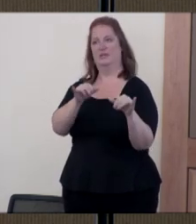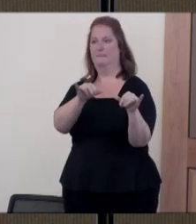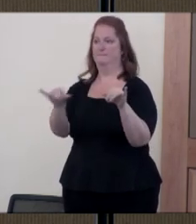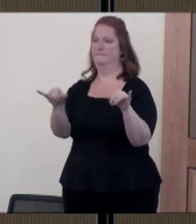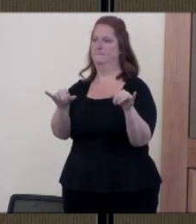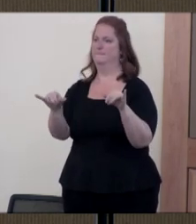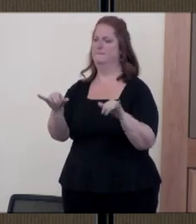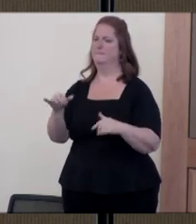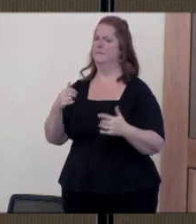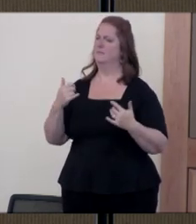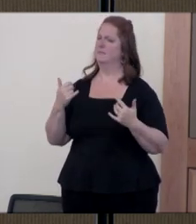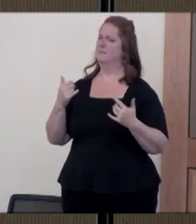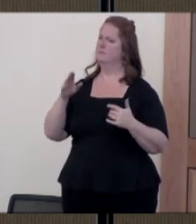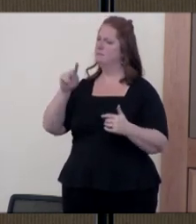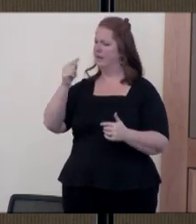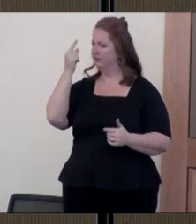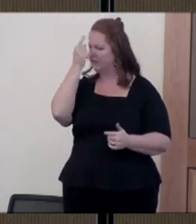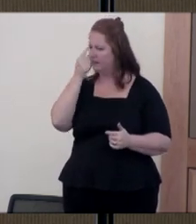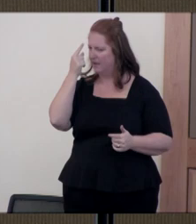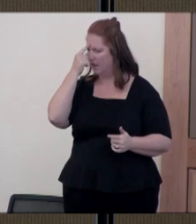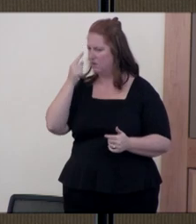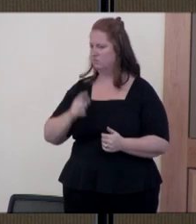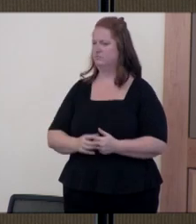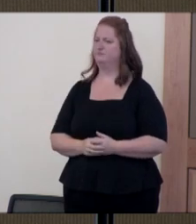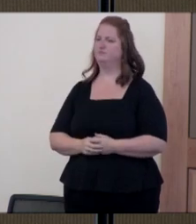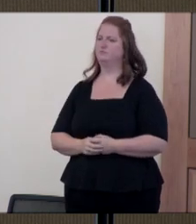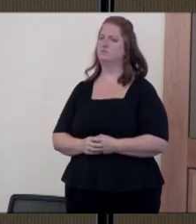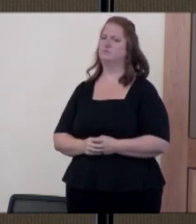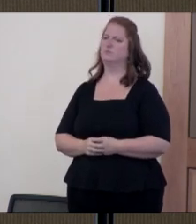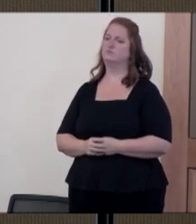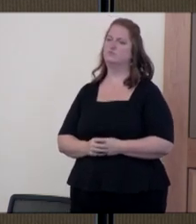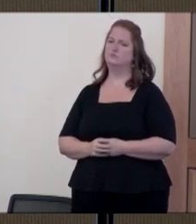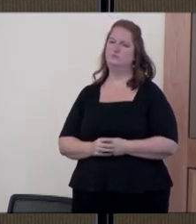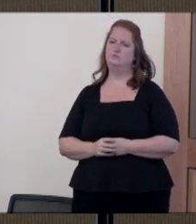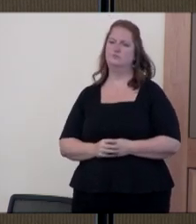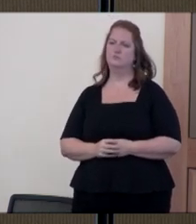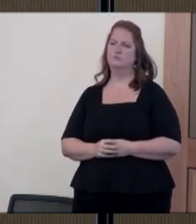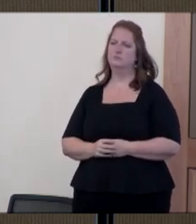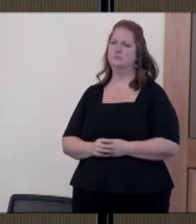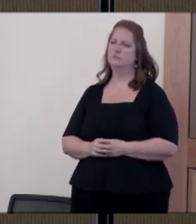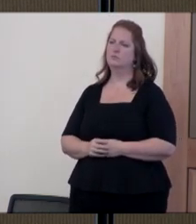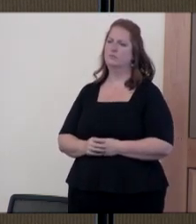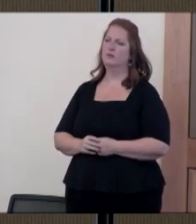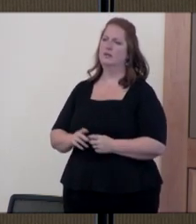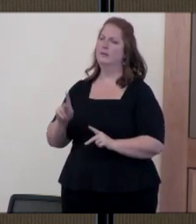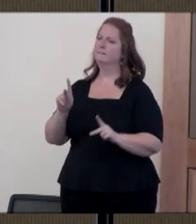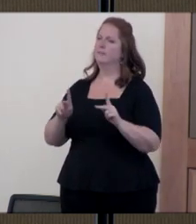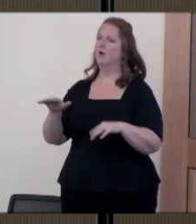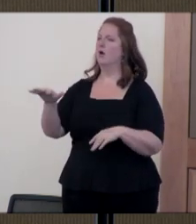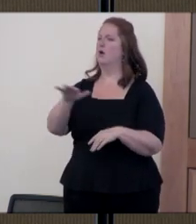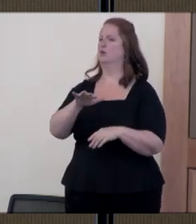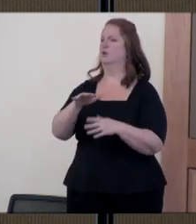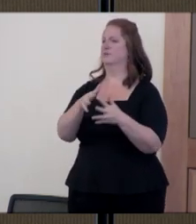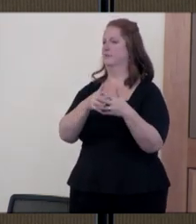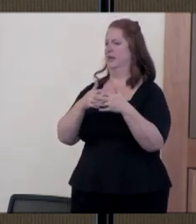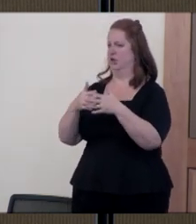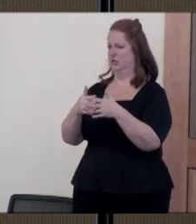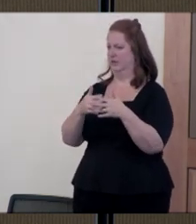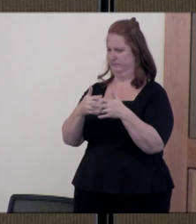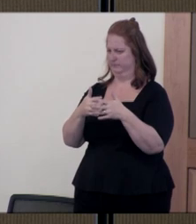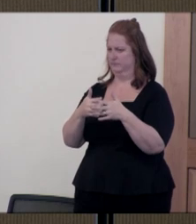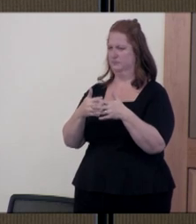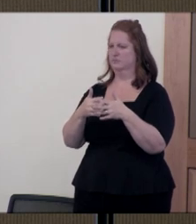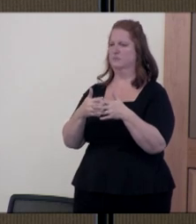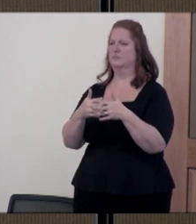about something when I say that. Think about all the people in America that higher education